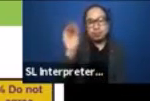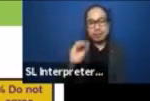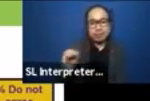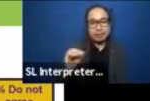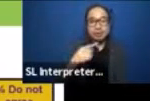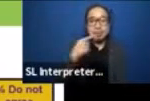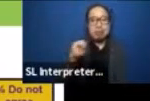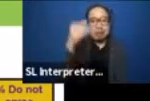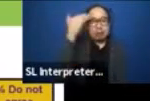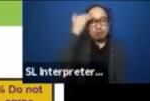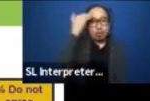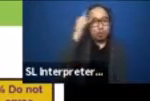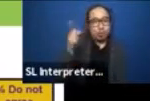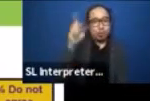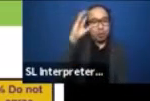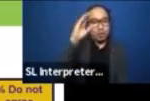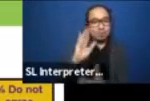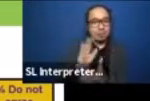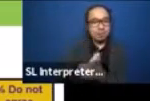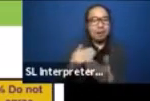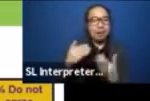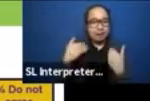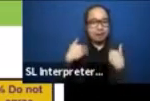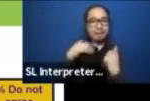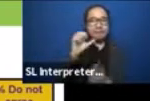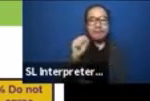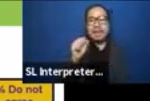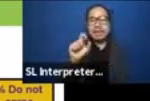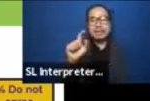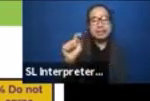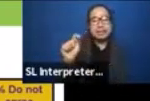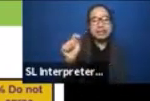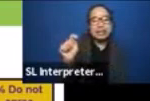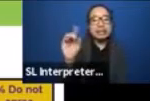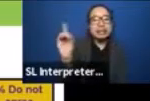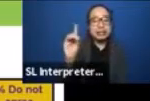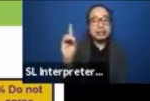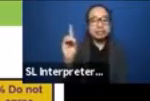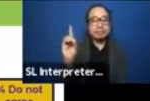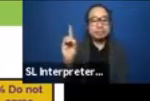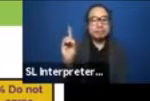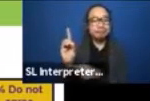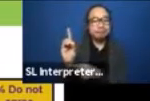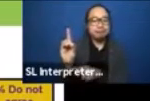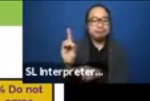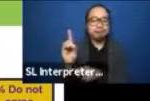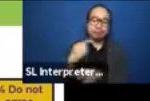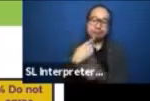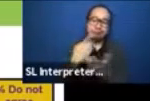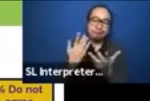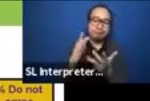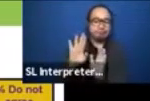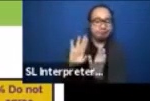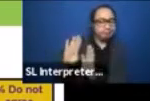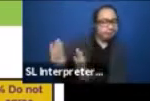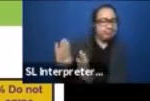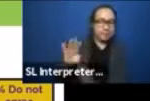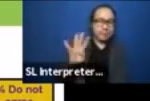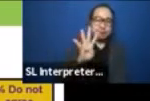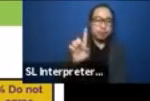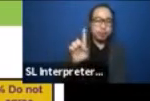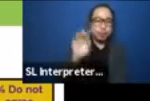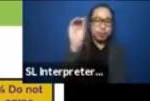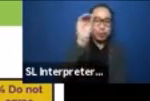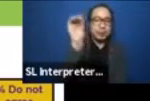in refusing sex with her husband. And she knows that her husband has a sexually transmitted disease, again around 41% of women say